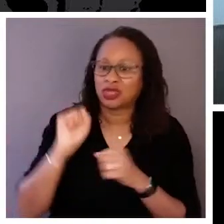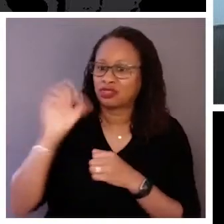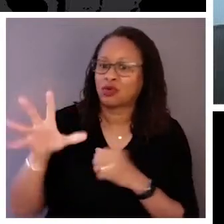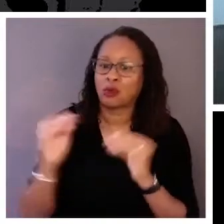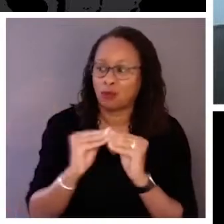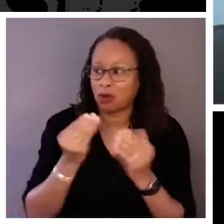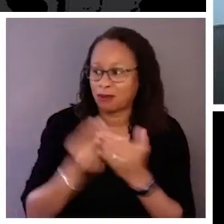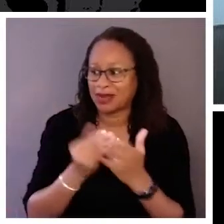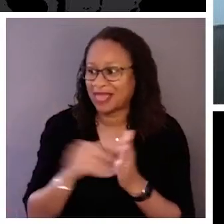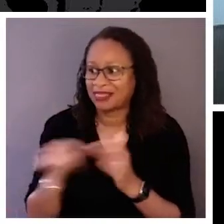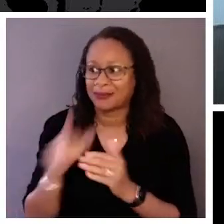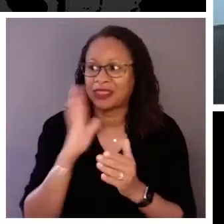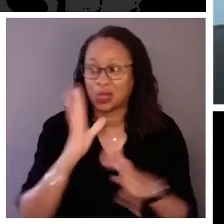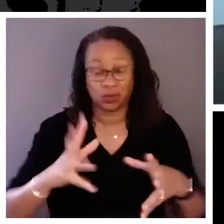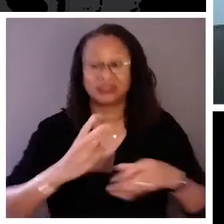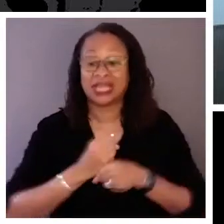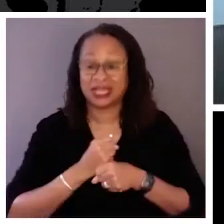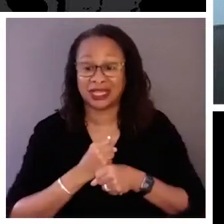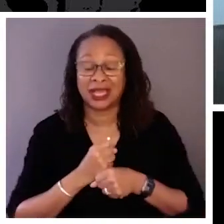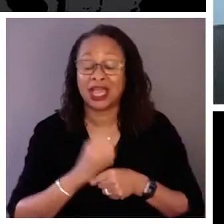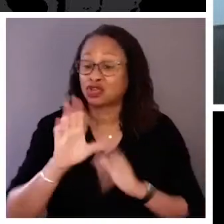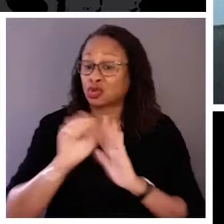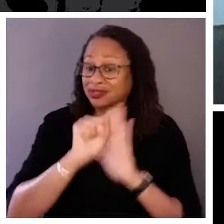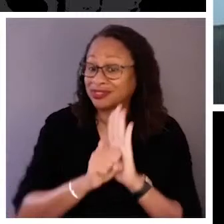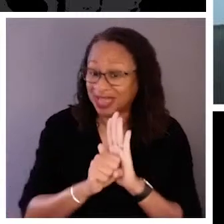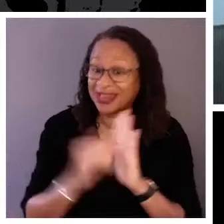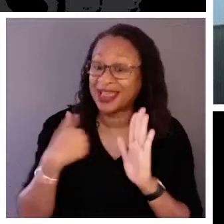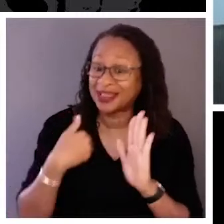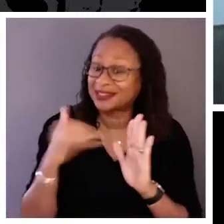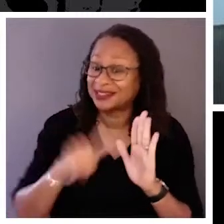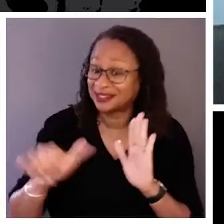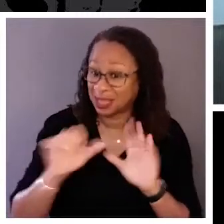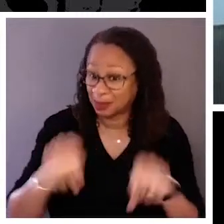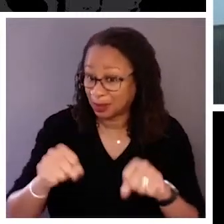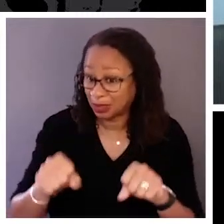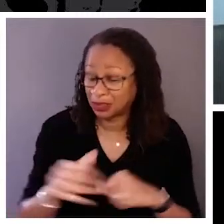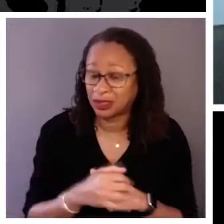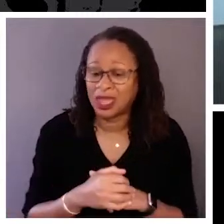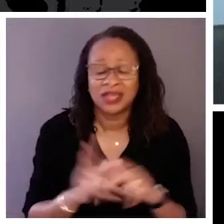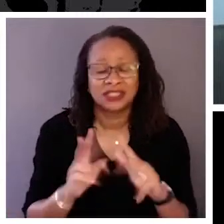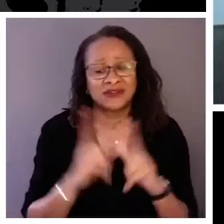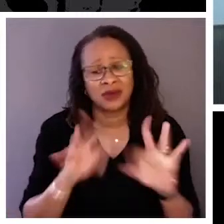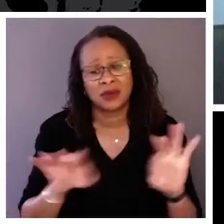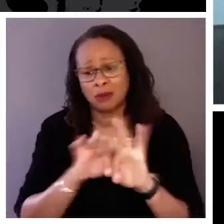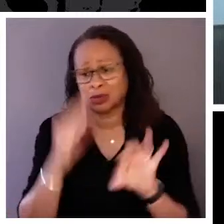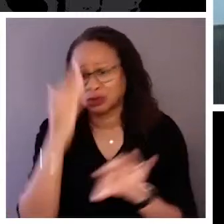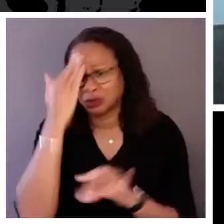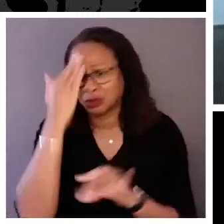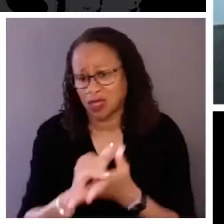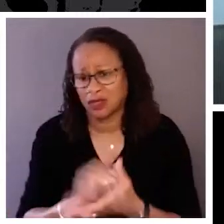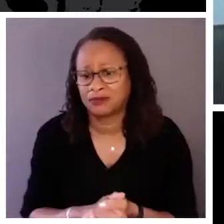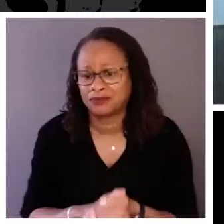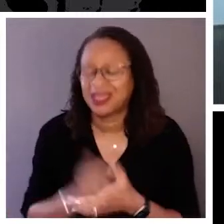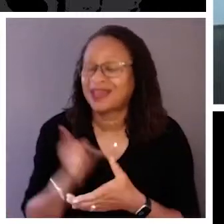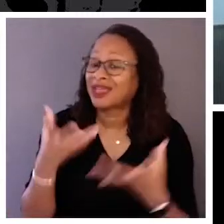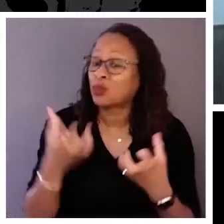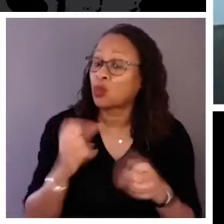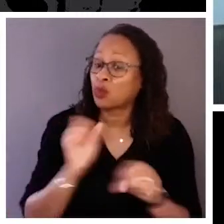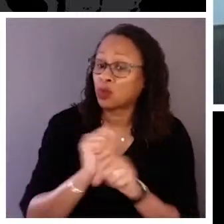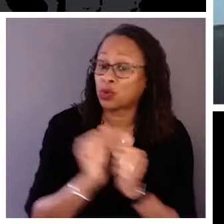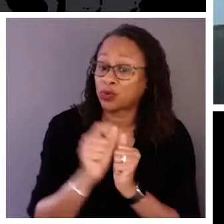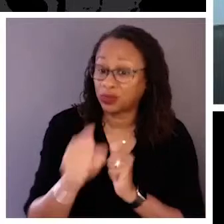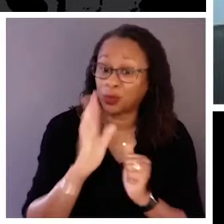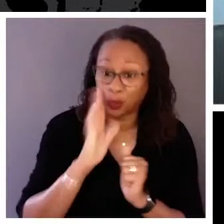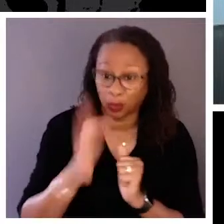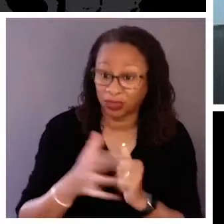it. Your state will also do the same thing. It's important to know that. They want to work with you.